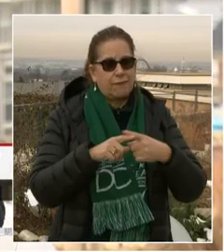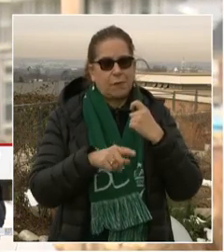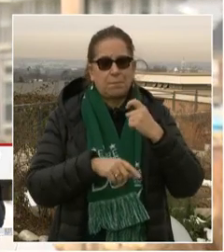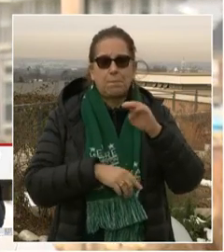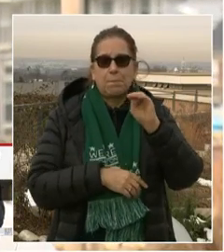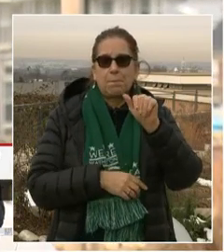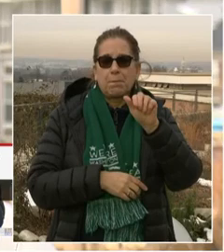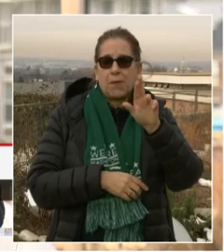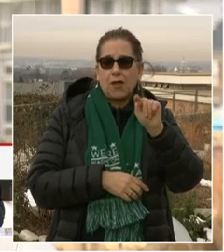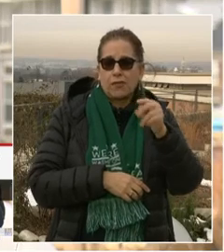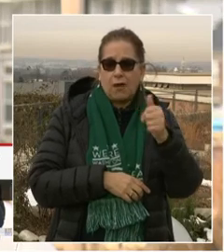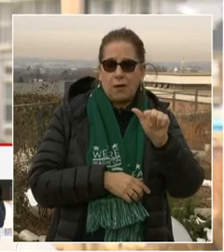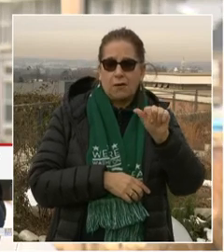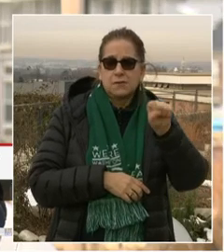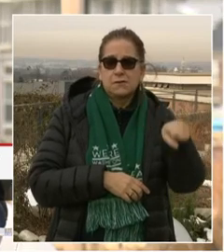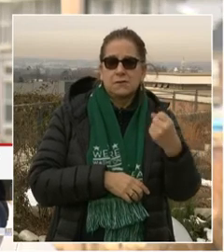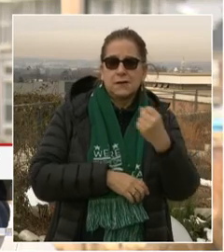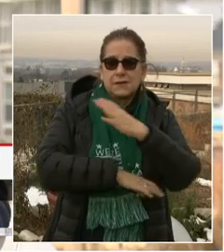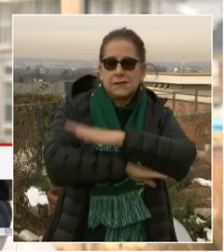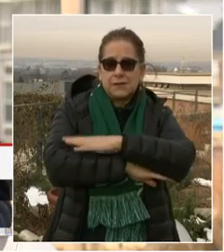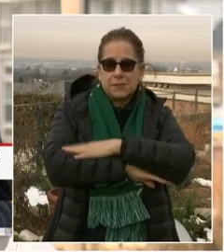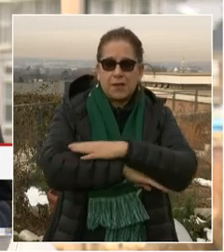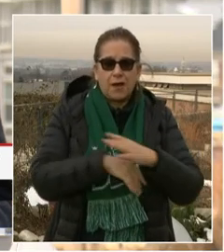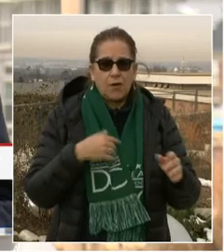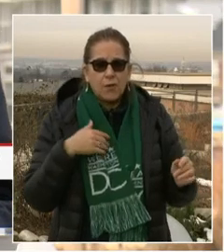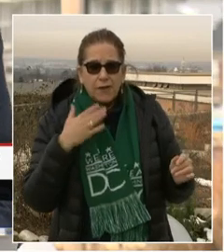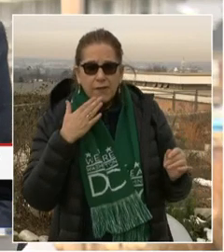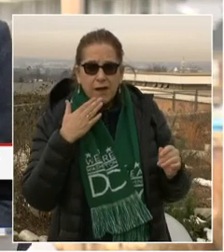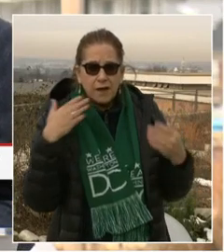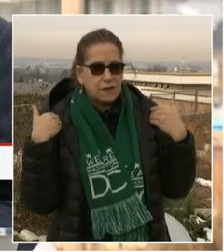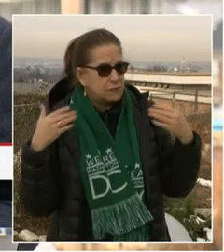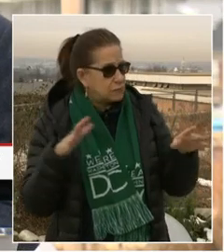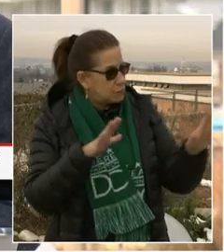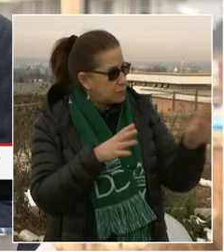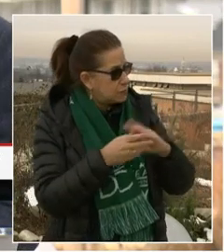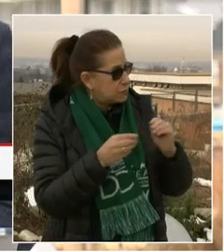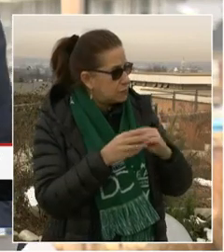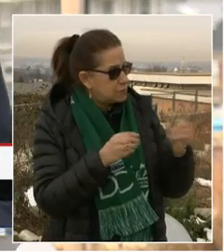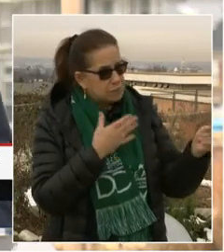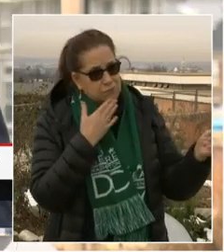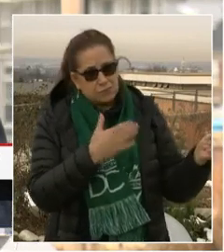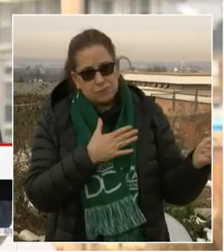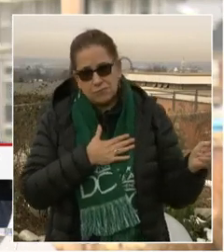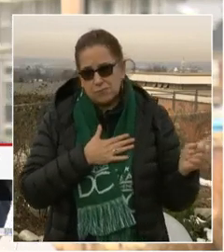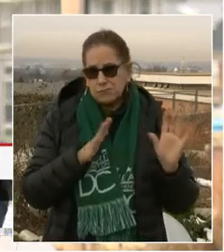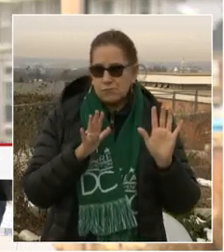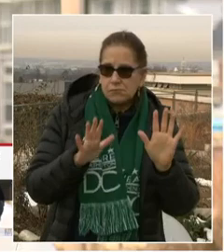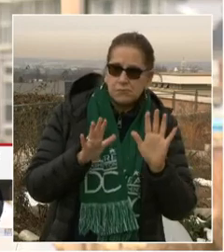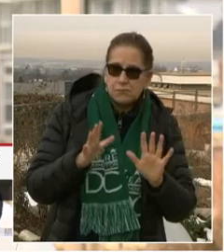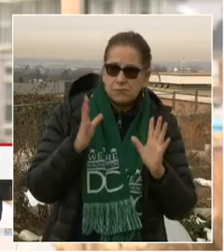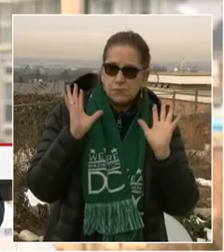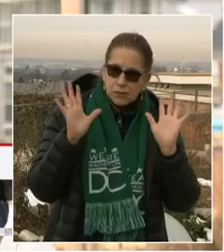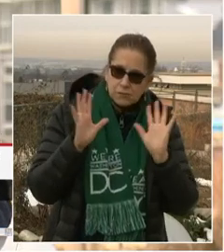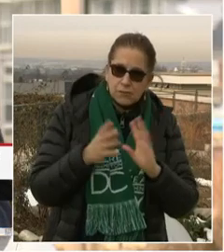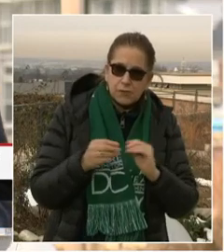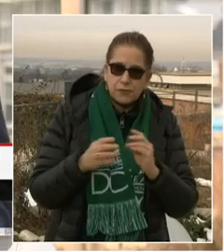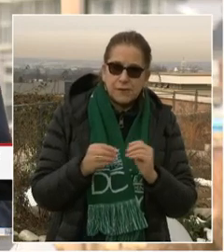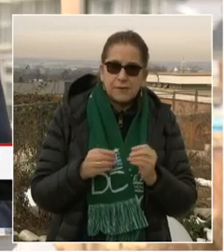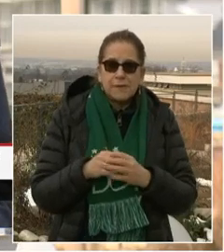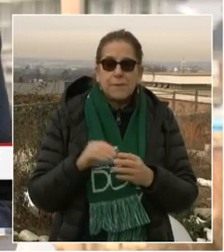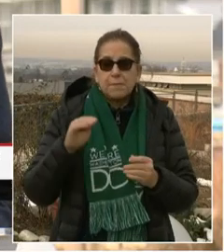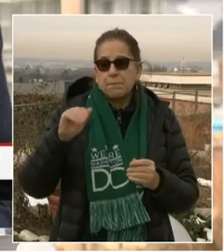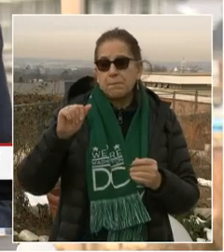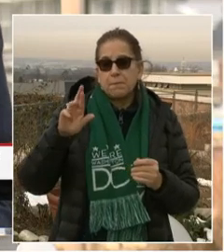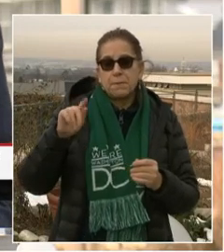for sharing your very personal story with us. I appreciate you being here and doing that. Martha's Table is a